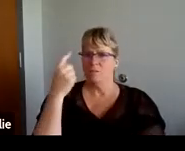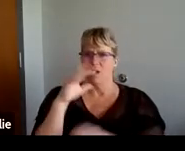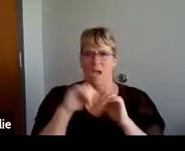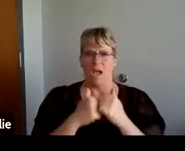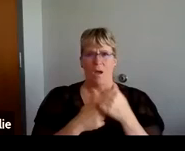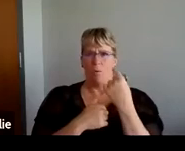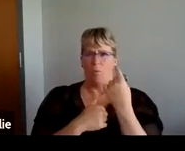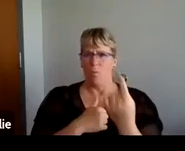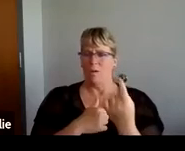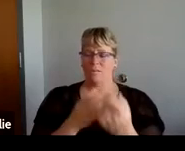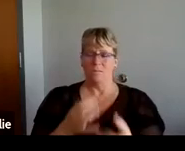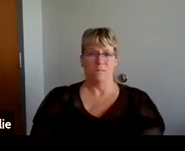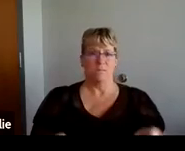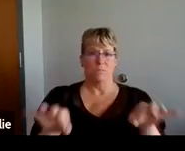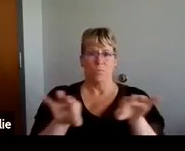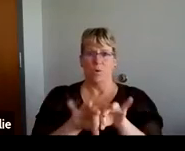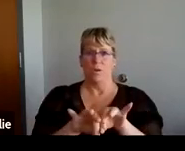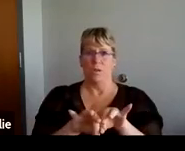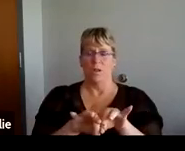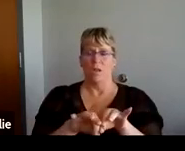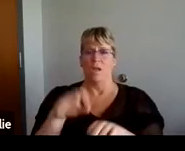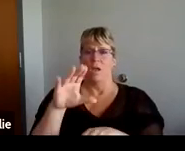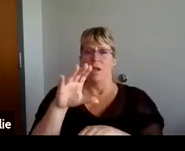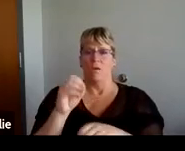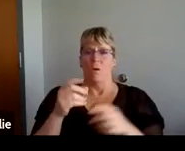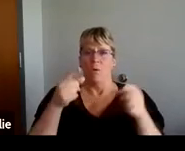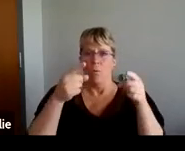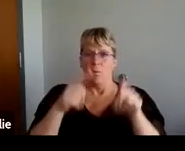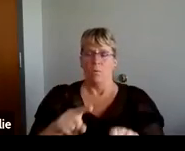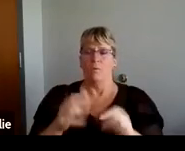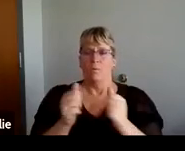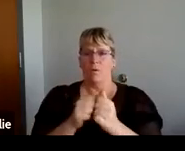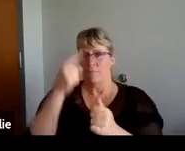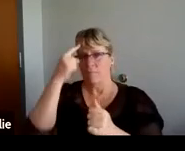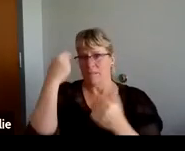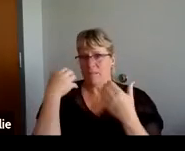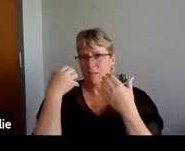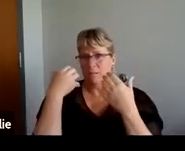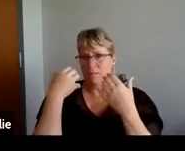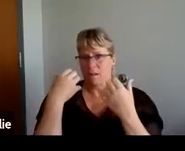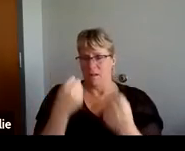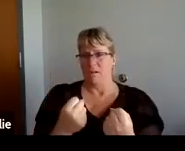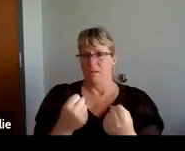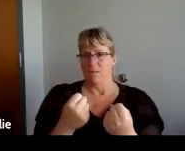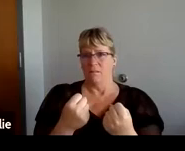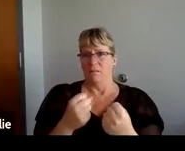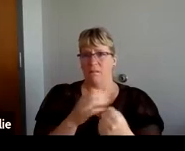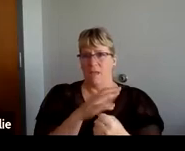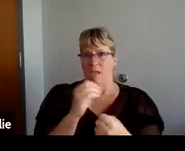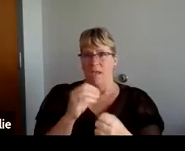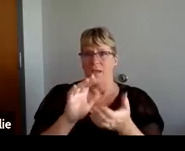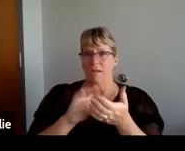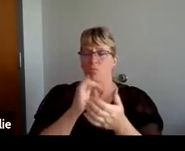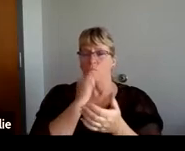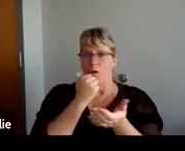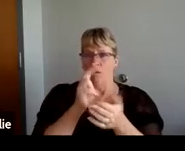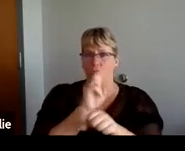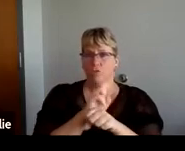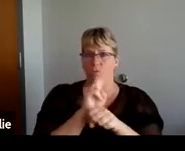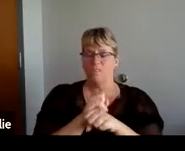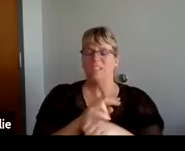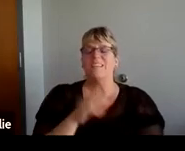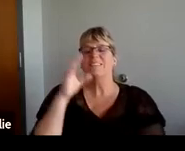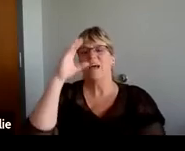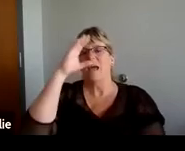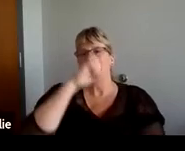how significant co-occurrence of mental health disorders and substance use disorders is in our country. It's always been estimated,